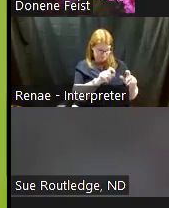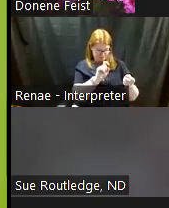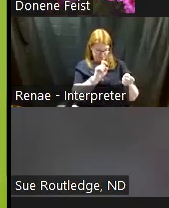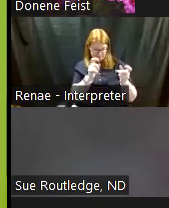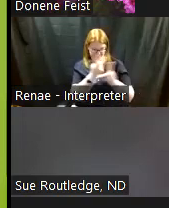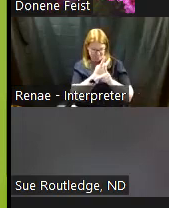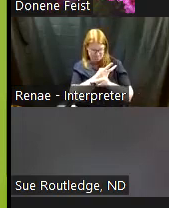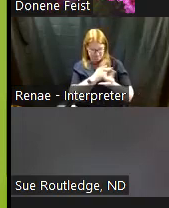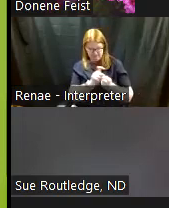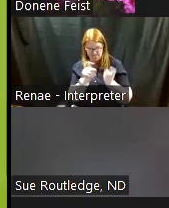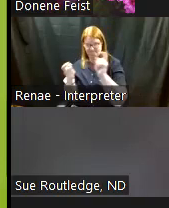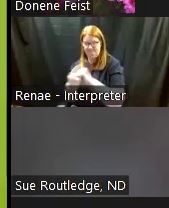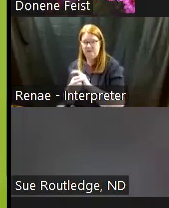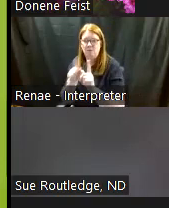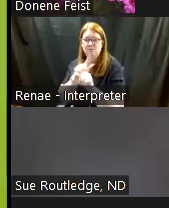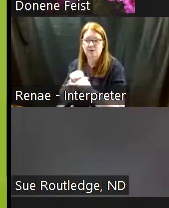we would see on the audiogram.